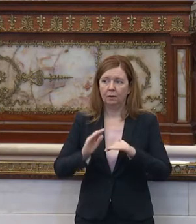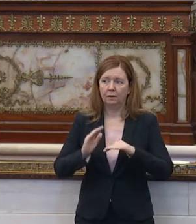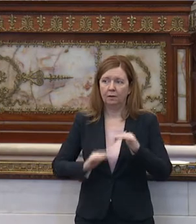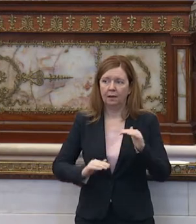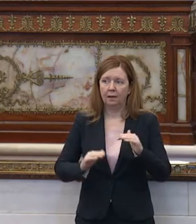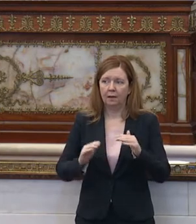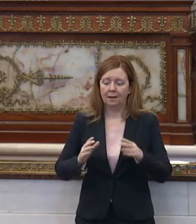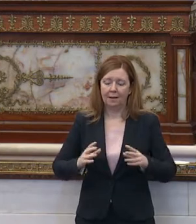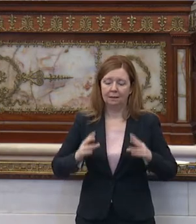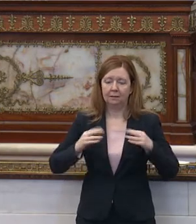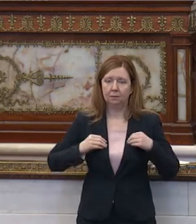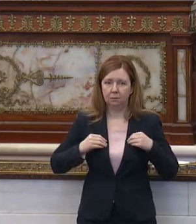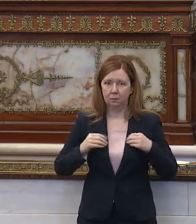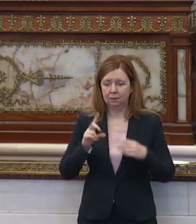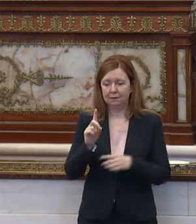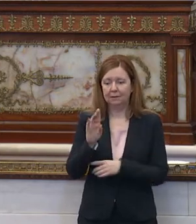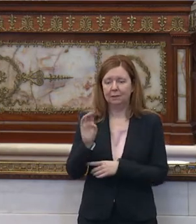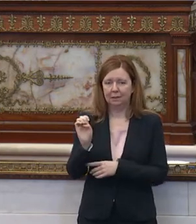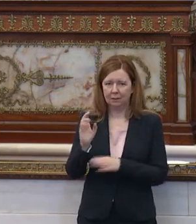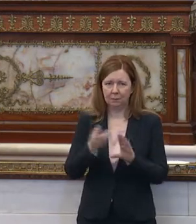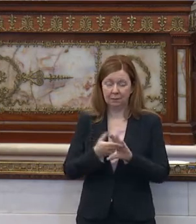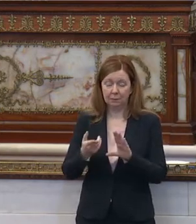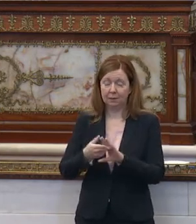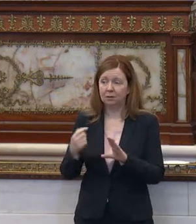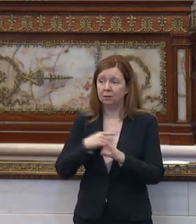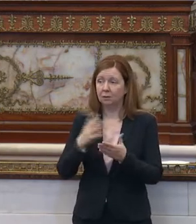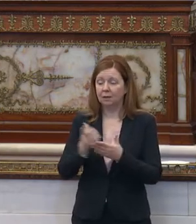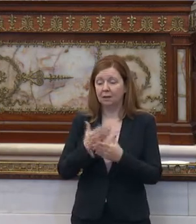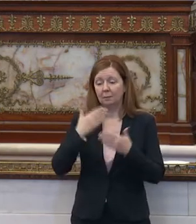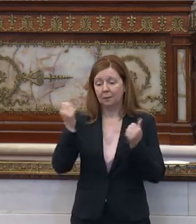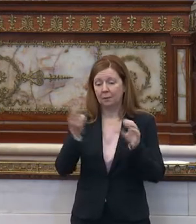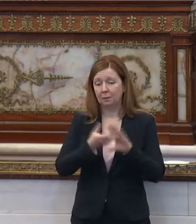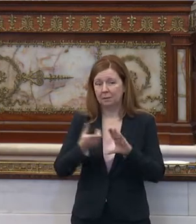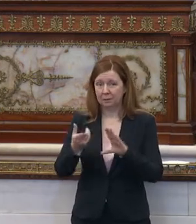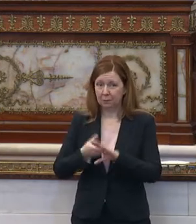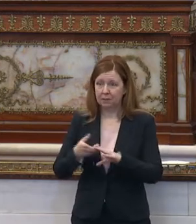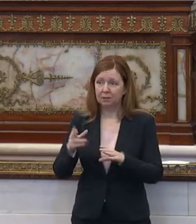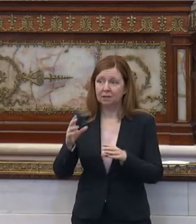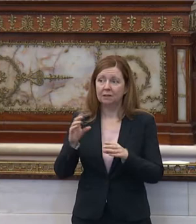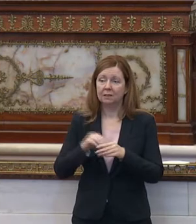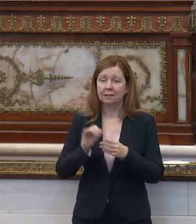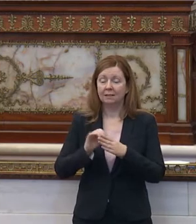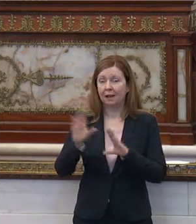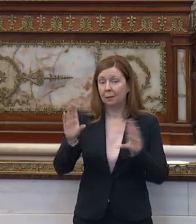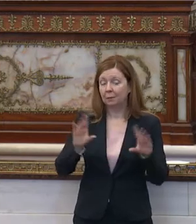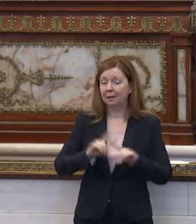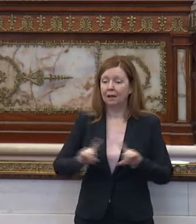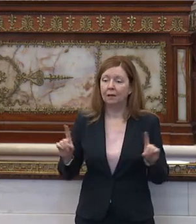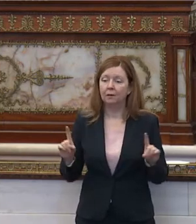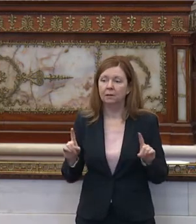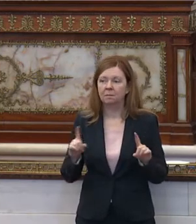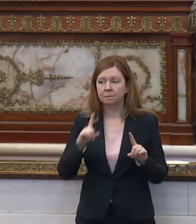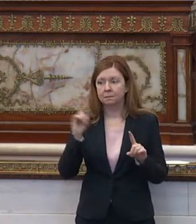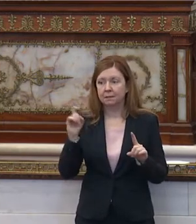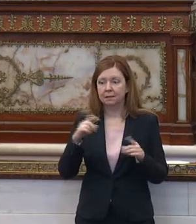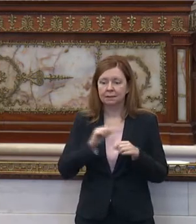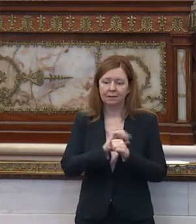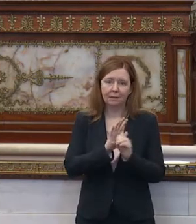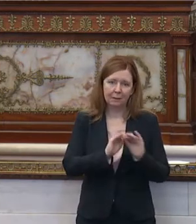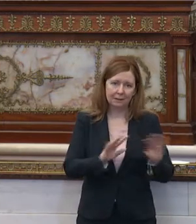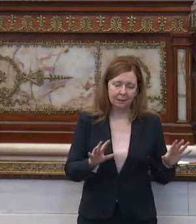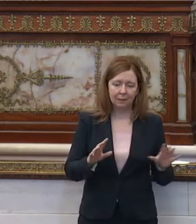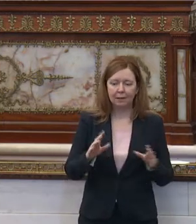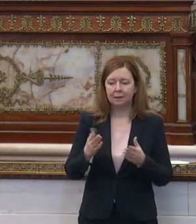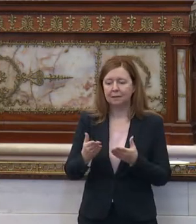lower than acceptable DBE participation. We did get better participation in the second bid. However, due to the pandemic and supply